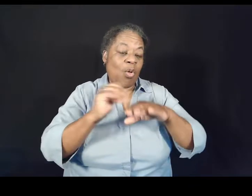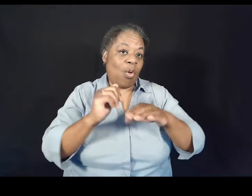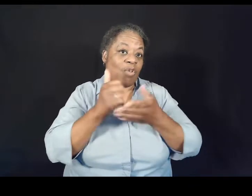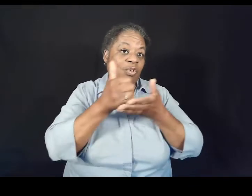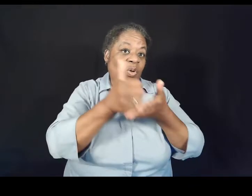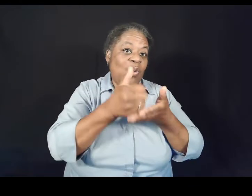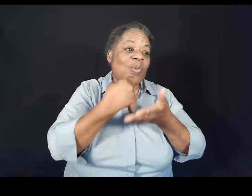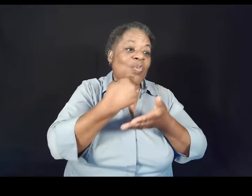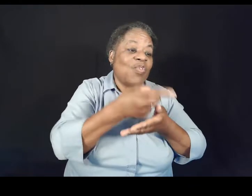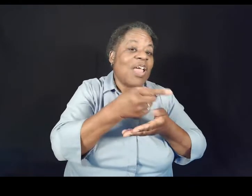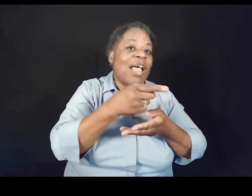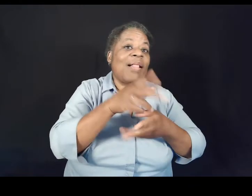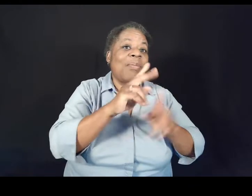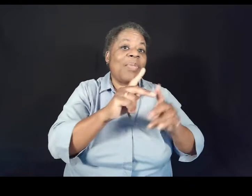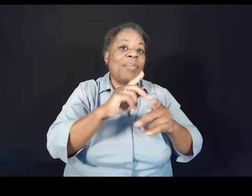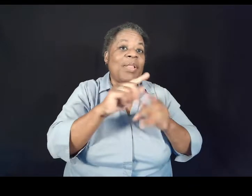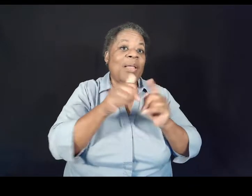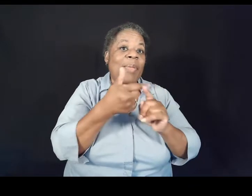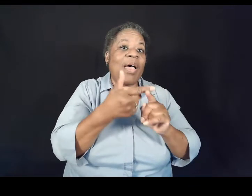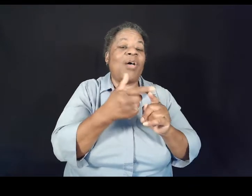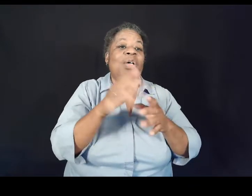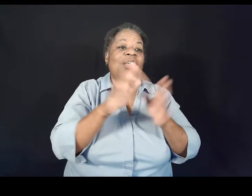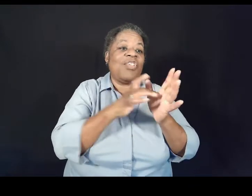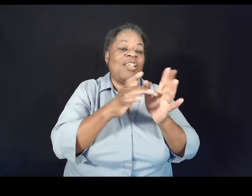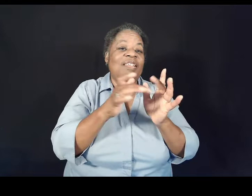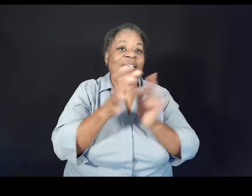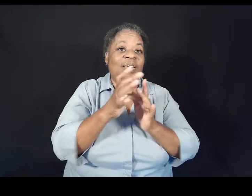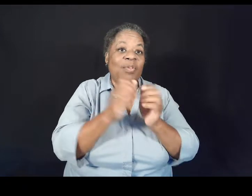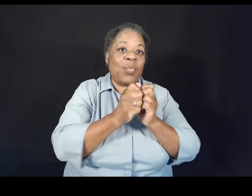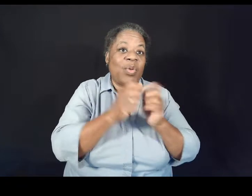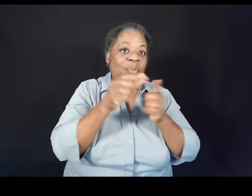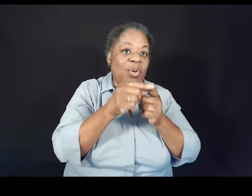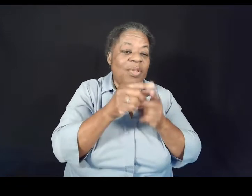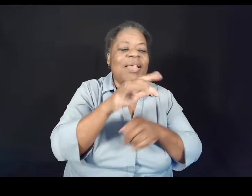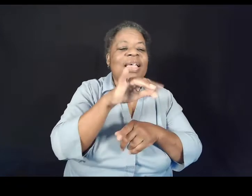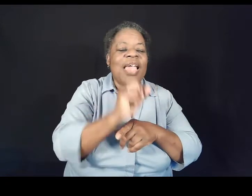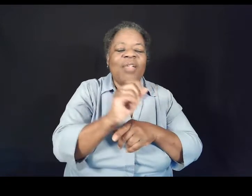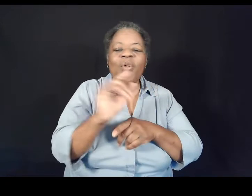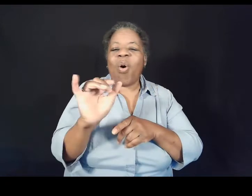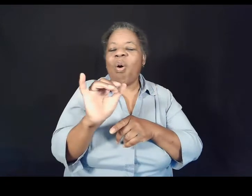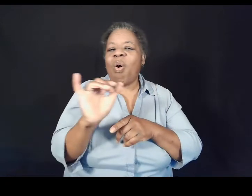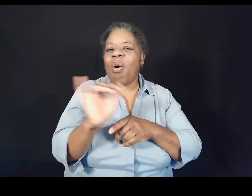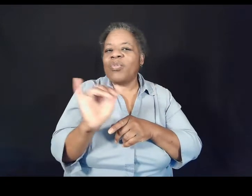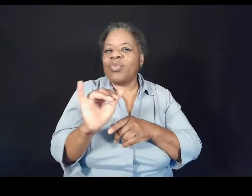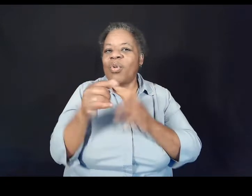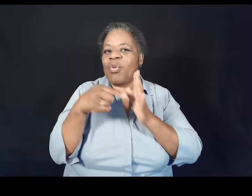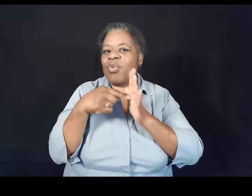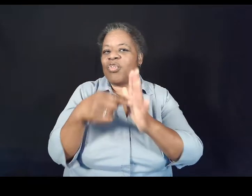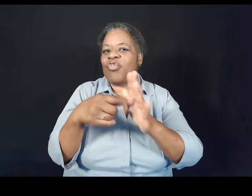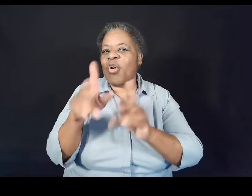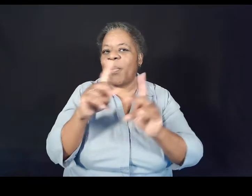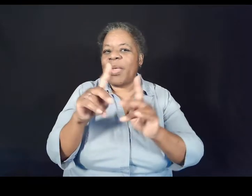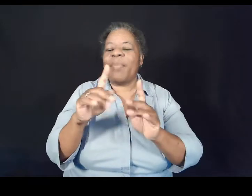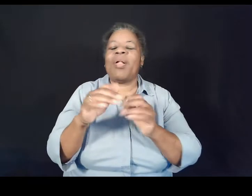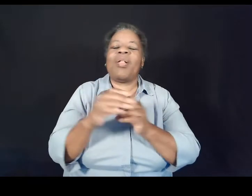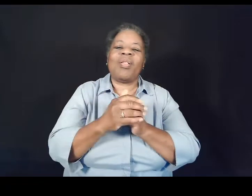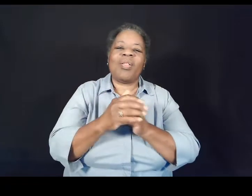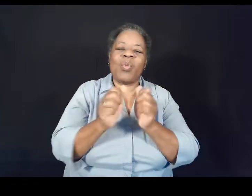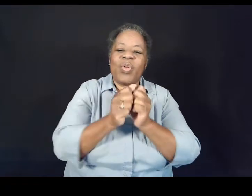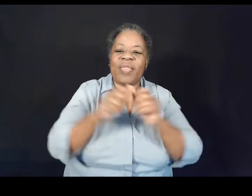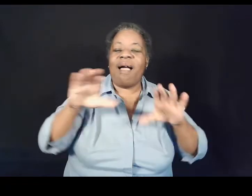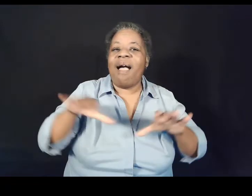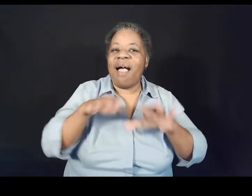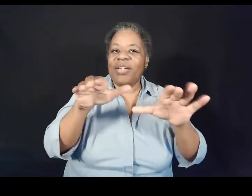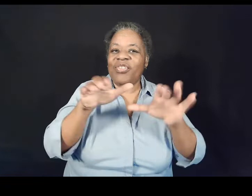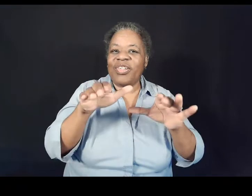about Jesus with our words, we're called to show people Jesus through our actions. We do this by serving those in need around us in tangible,